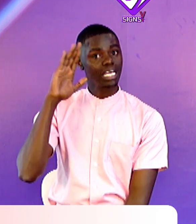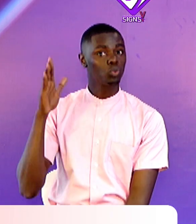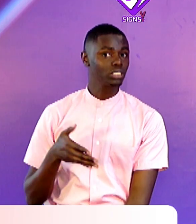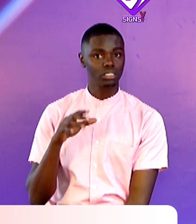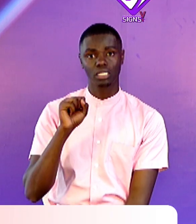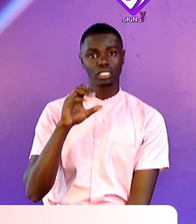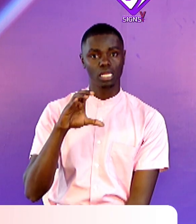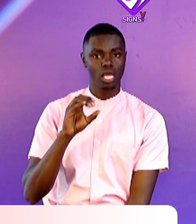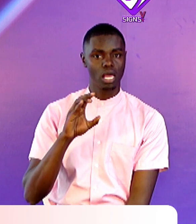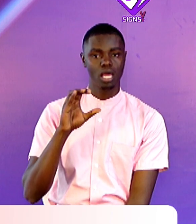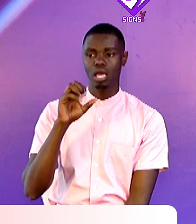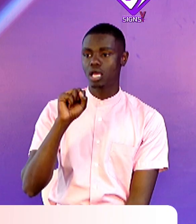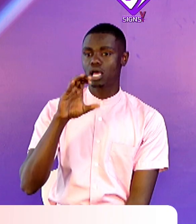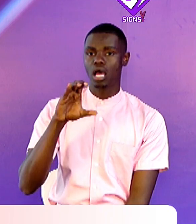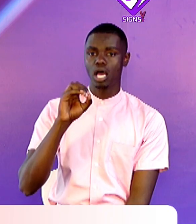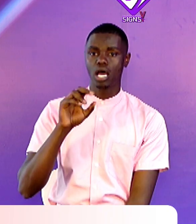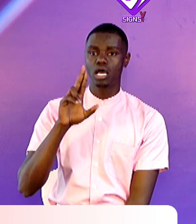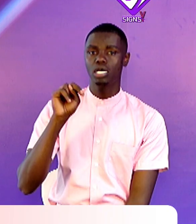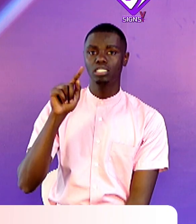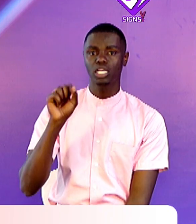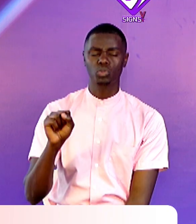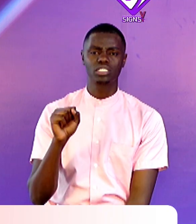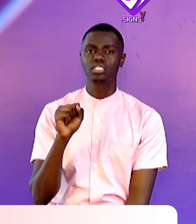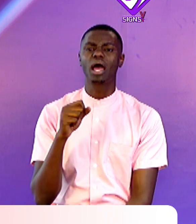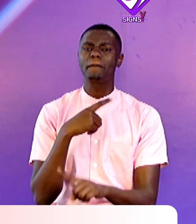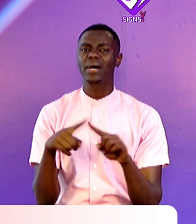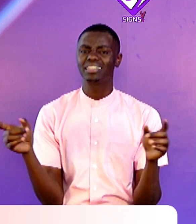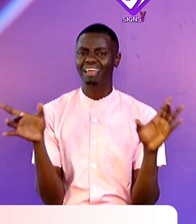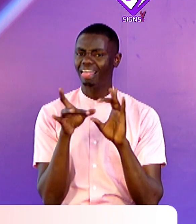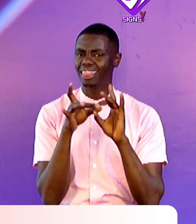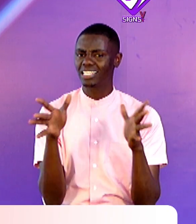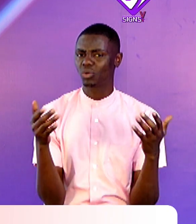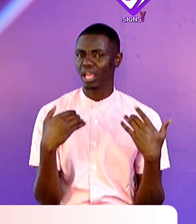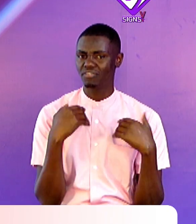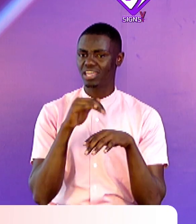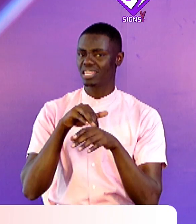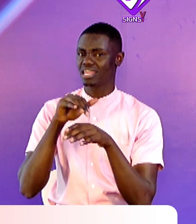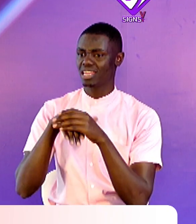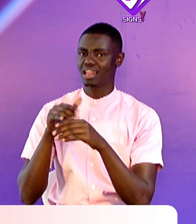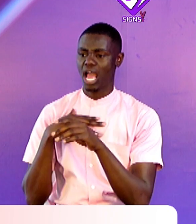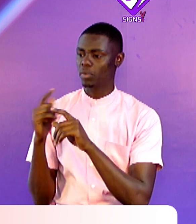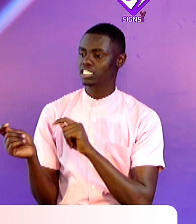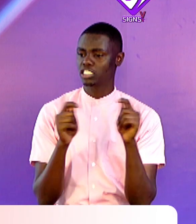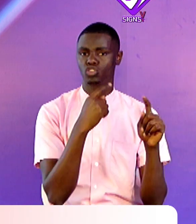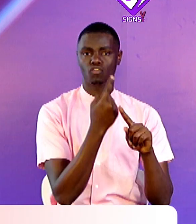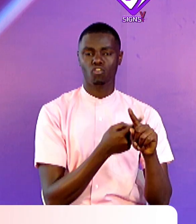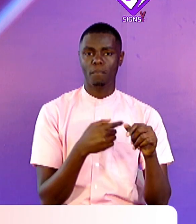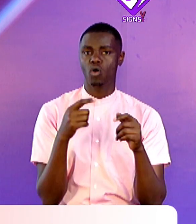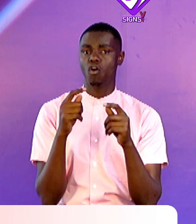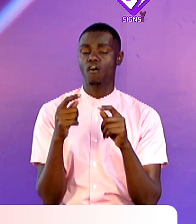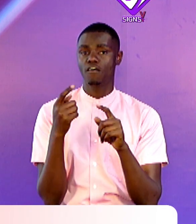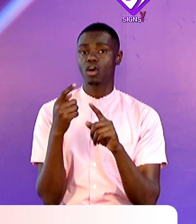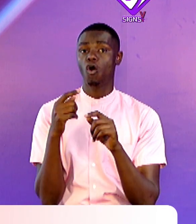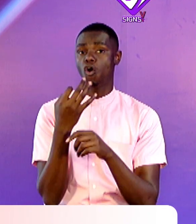to scout for players. But is there a disconnect in our transitioning of talents from schools into